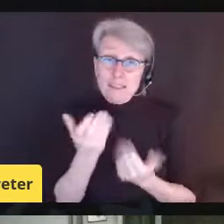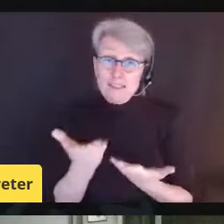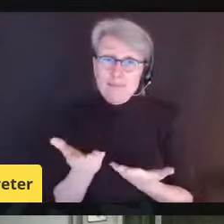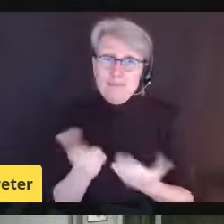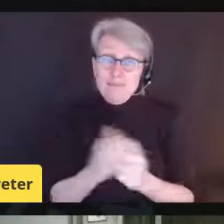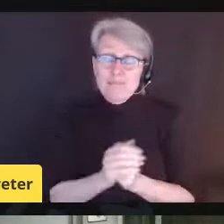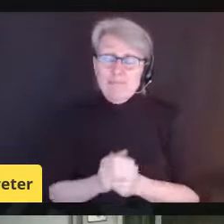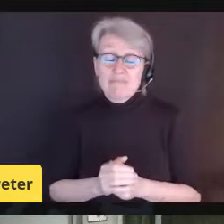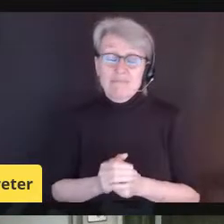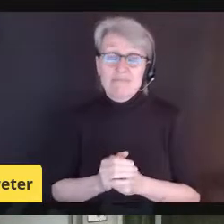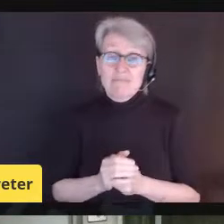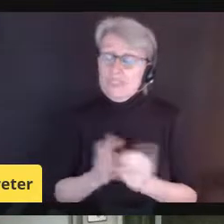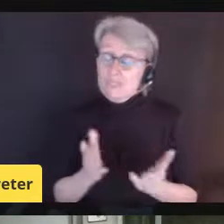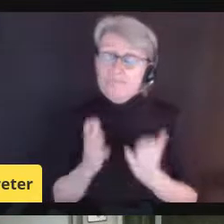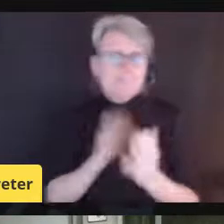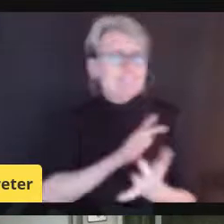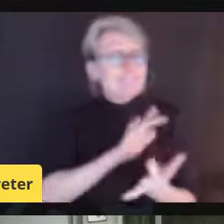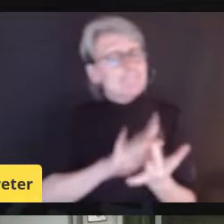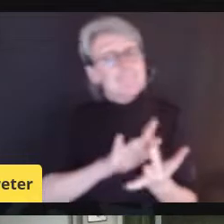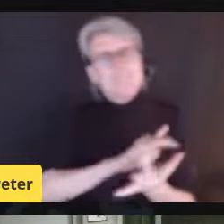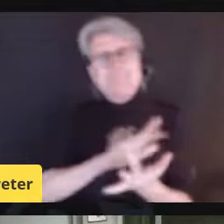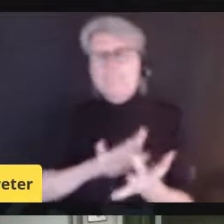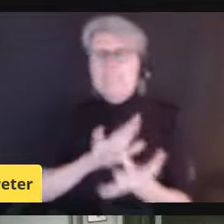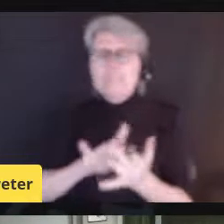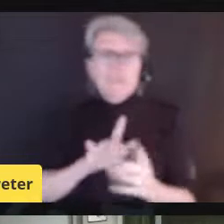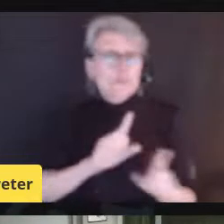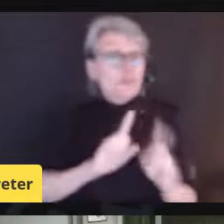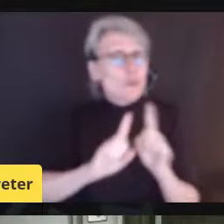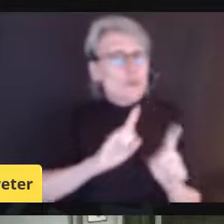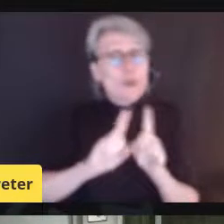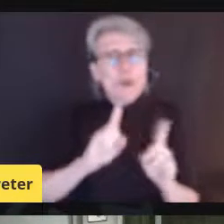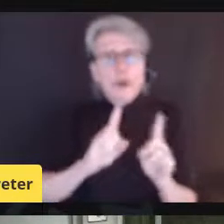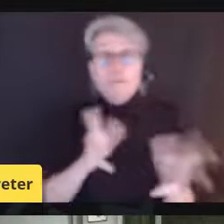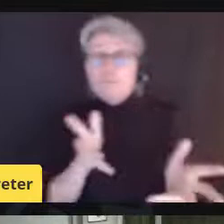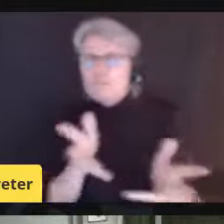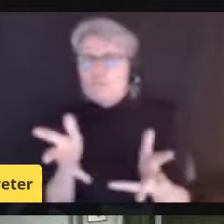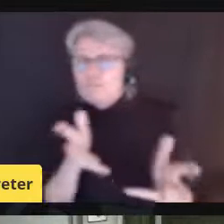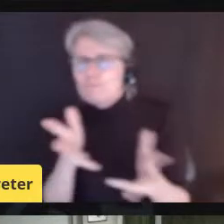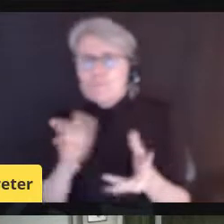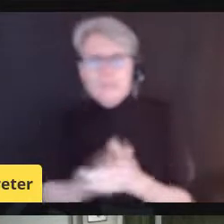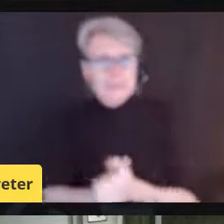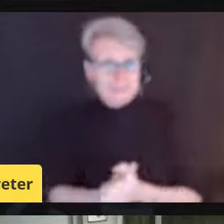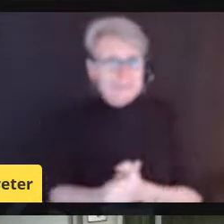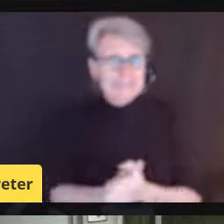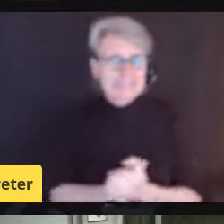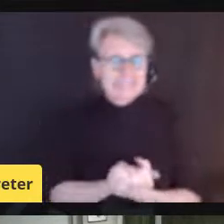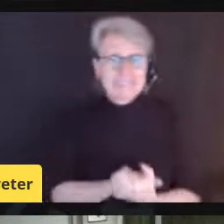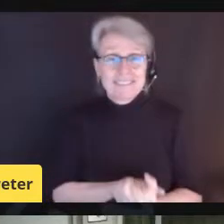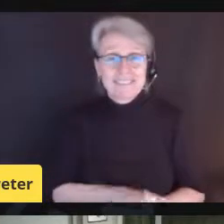Just contact people, talk to people, start a conversation. Yeah.